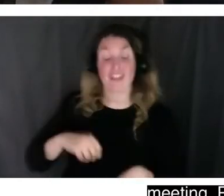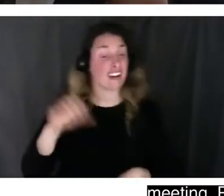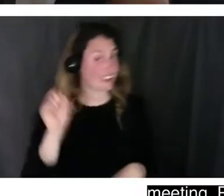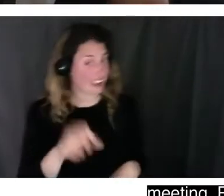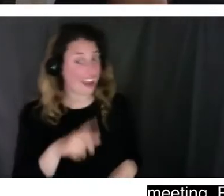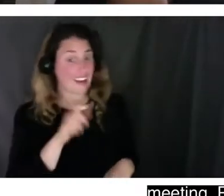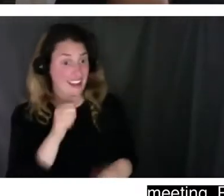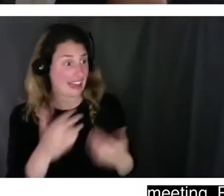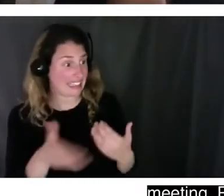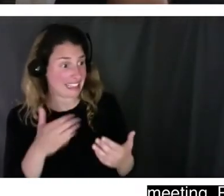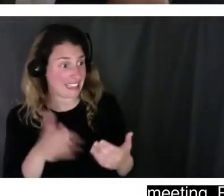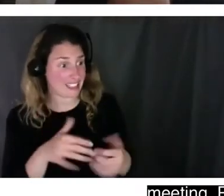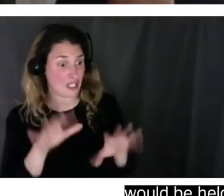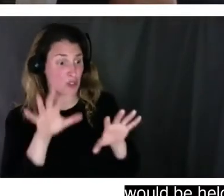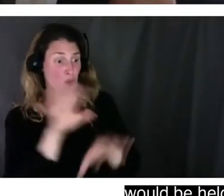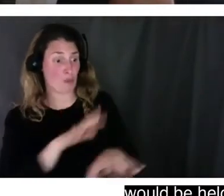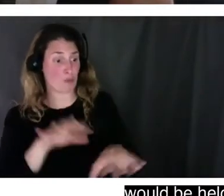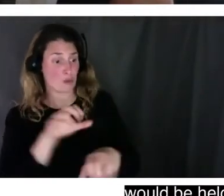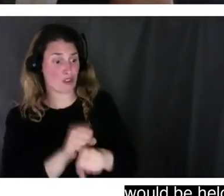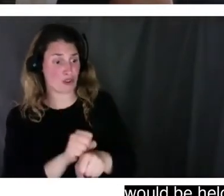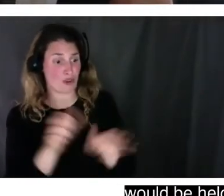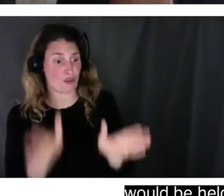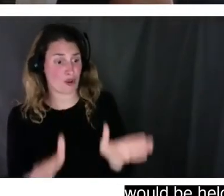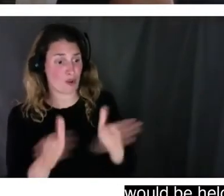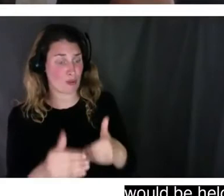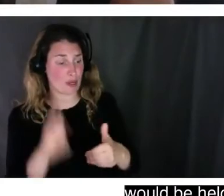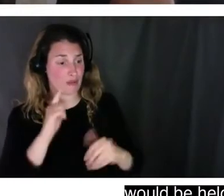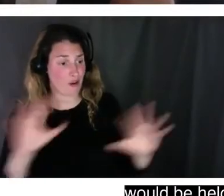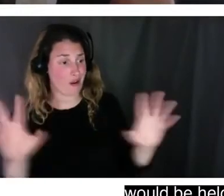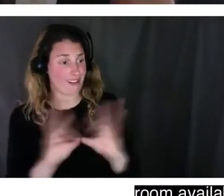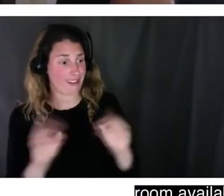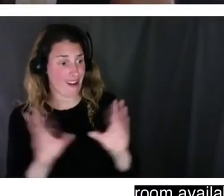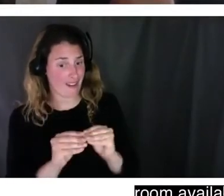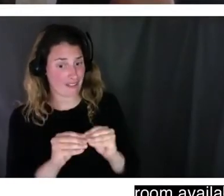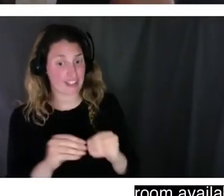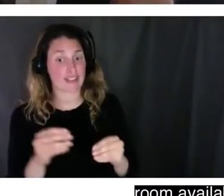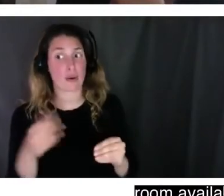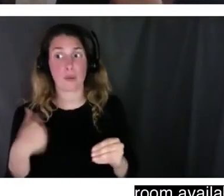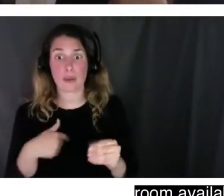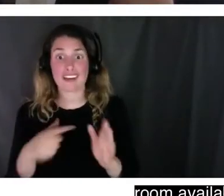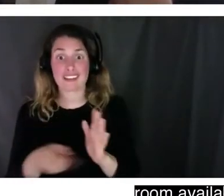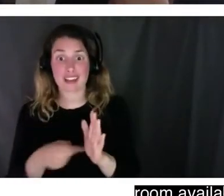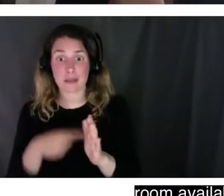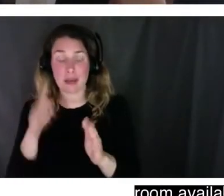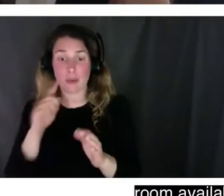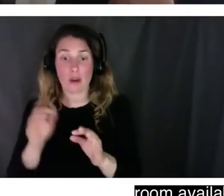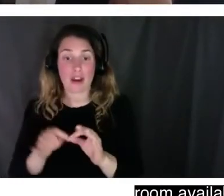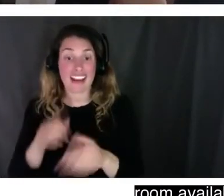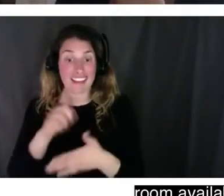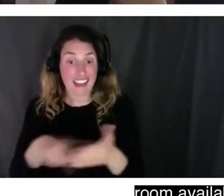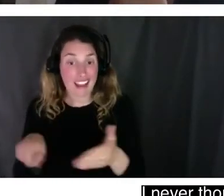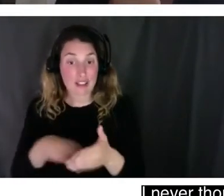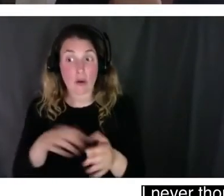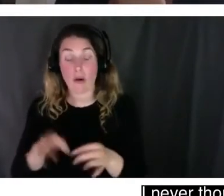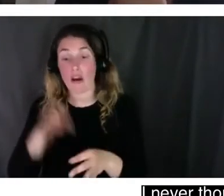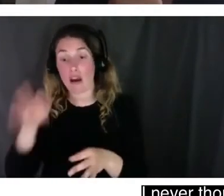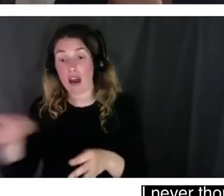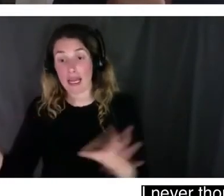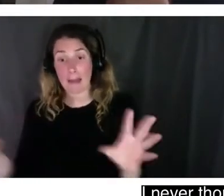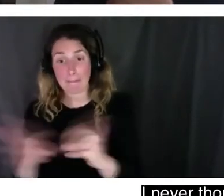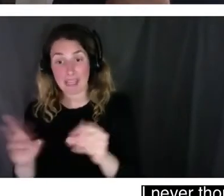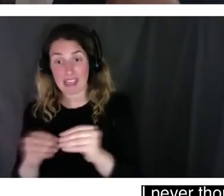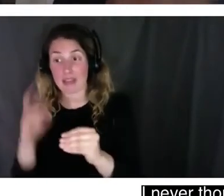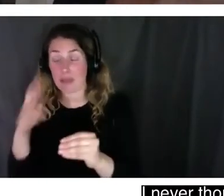right? And so often the meeting would be held off simply because there was no room available that was good for everybody. Never thought of